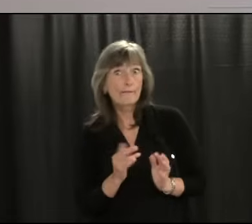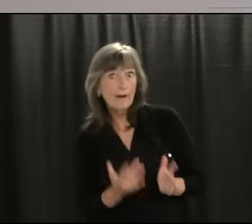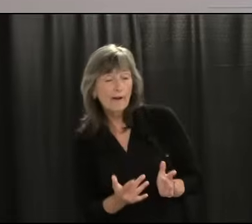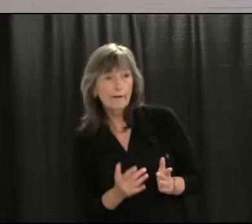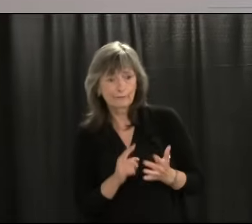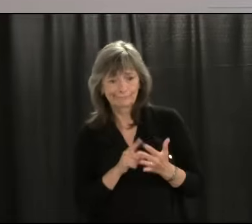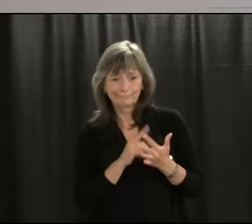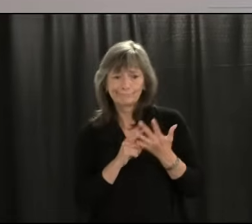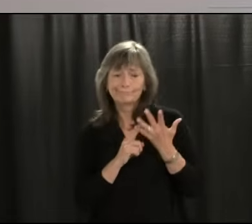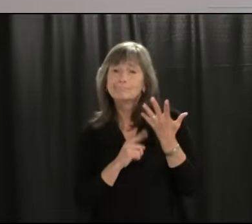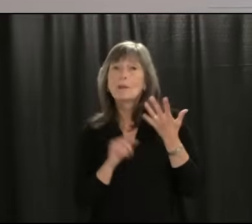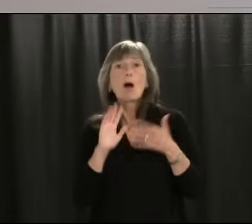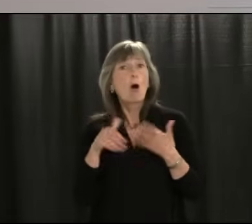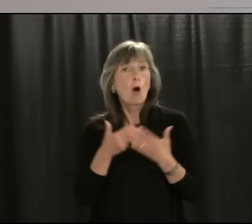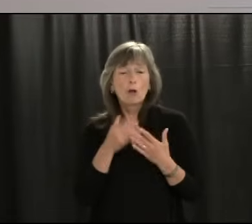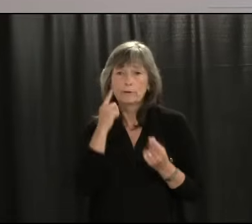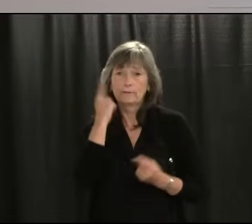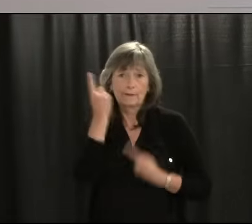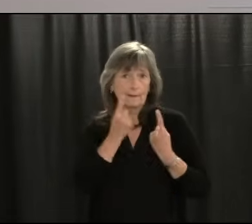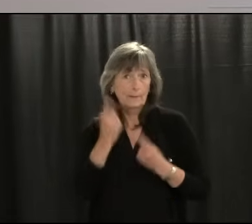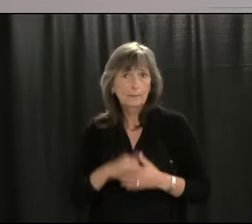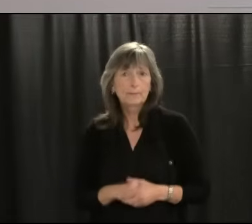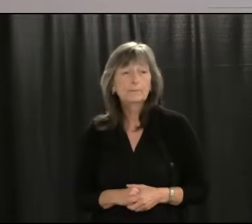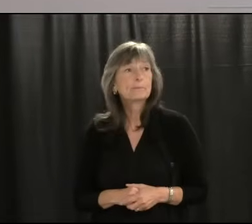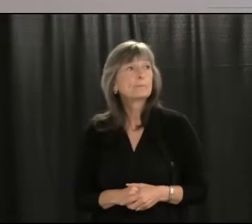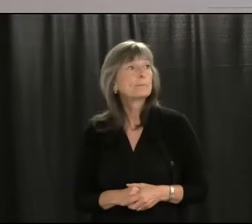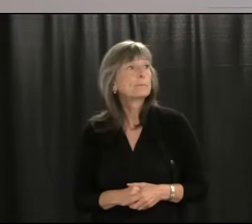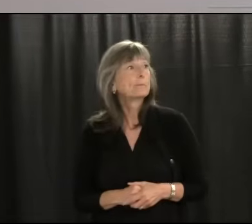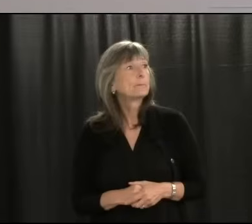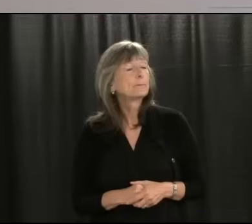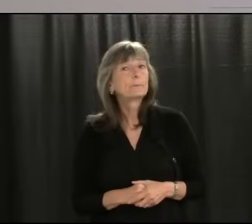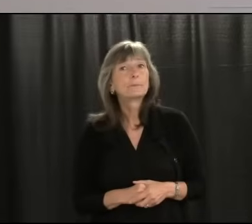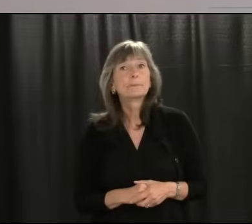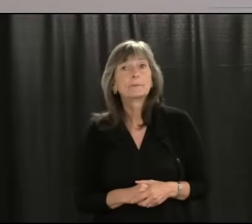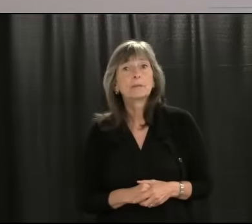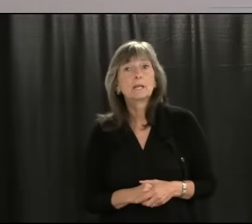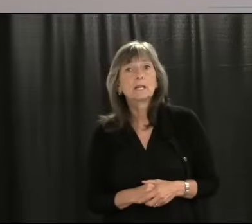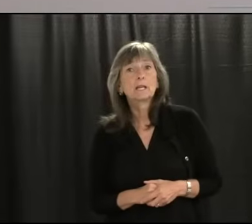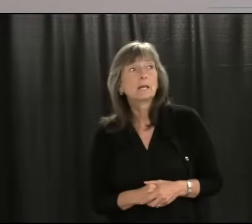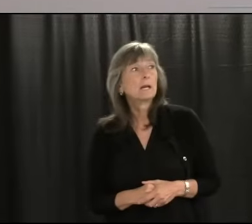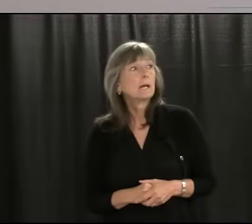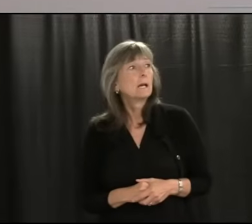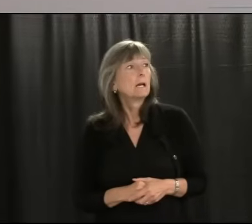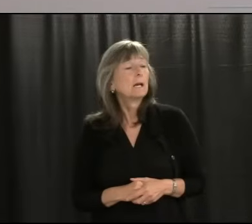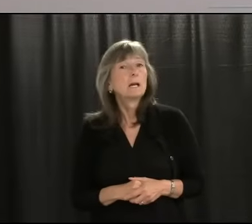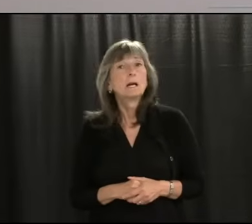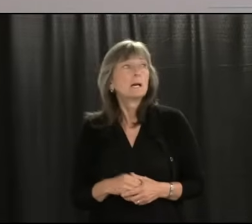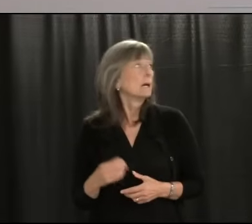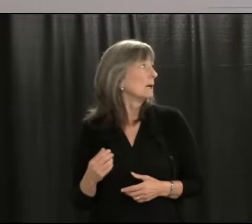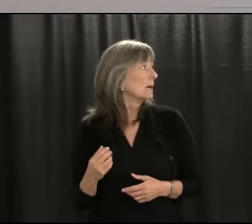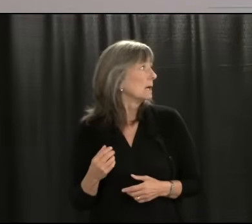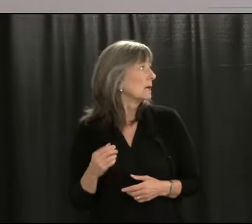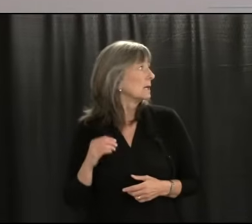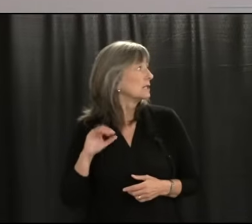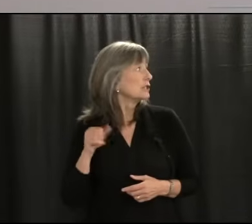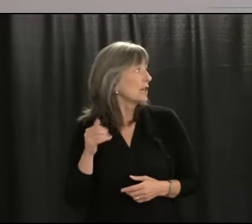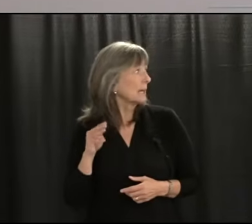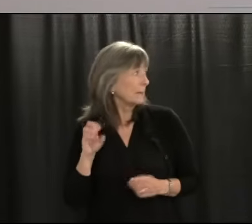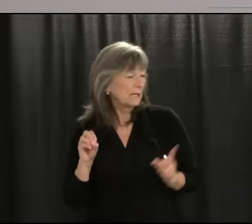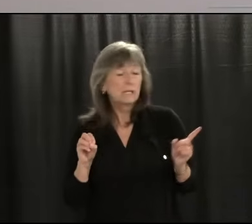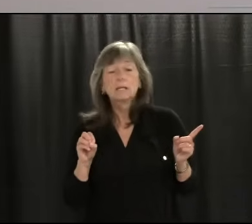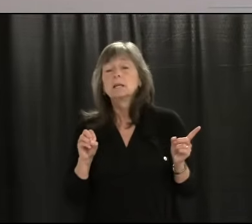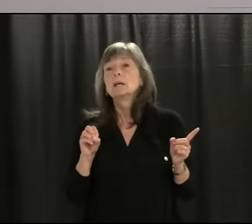like that are obviously going to be taken into account. Yeah. I'll just add to that, we have incident